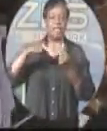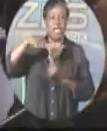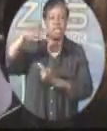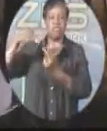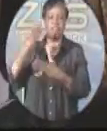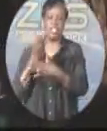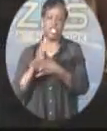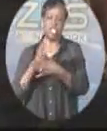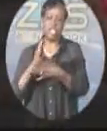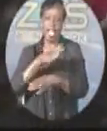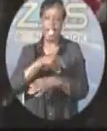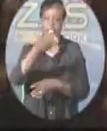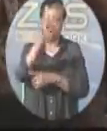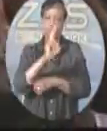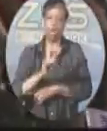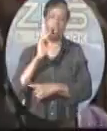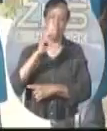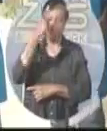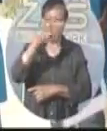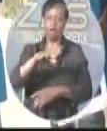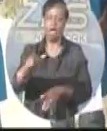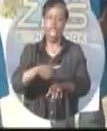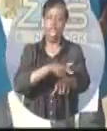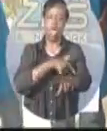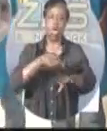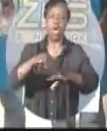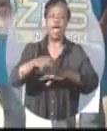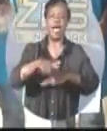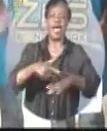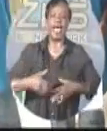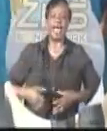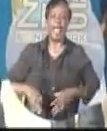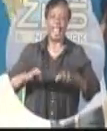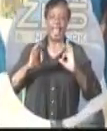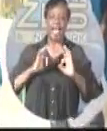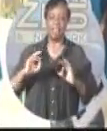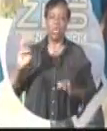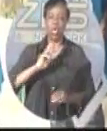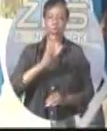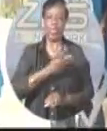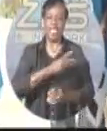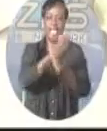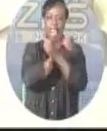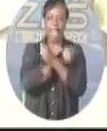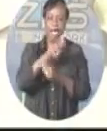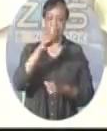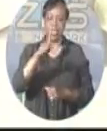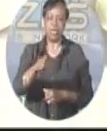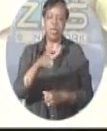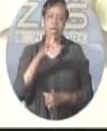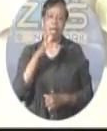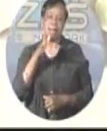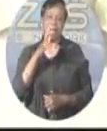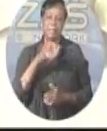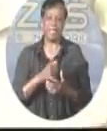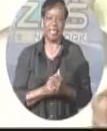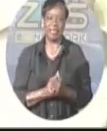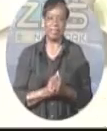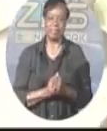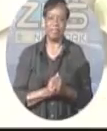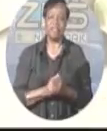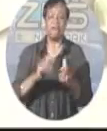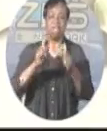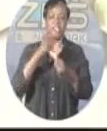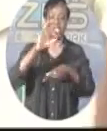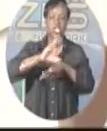and to honor her for her long life. We love you, Mommy. Now festivities began with a church